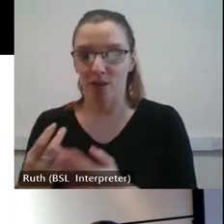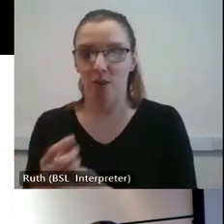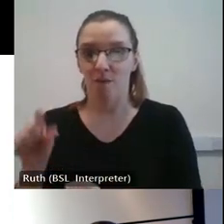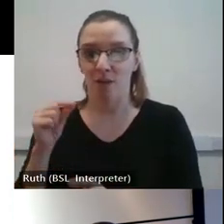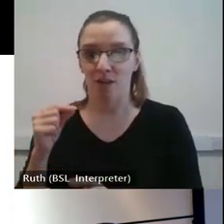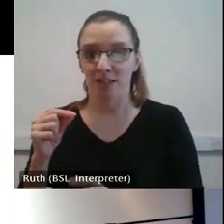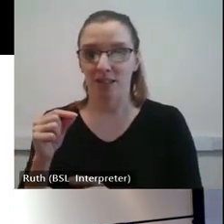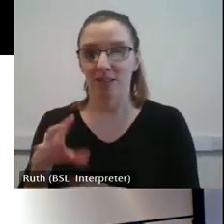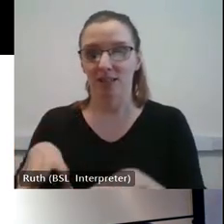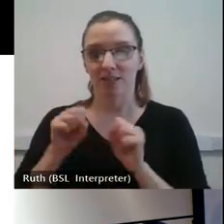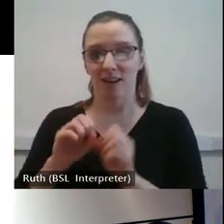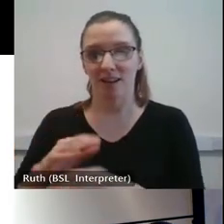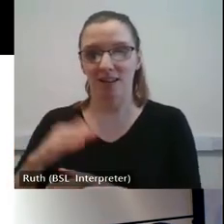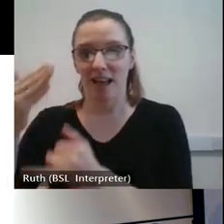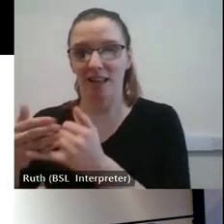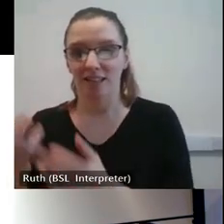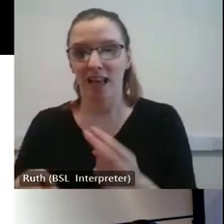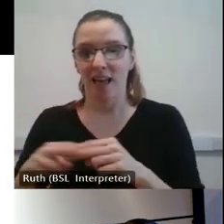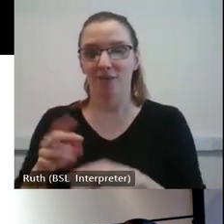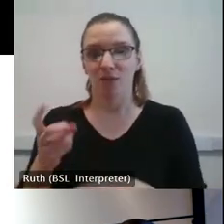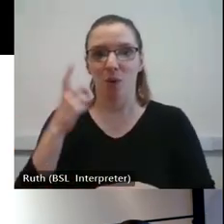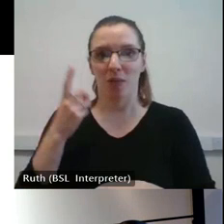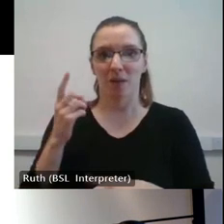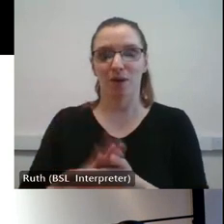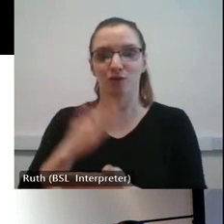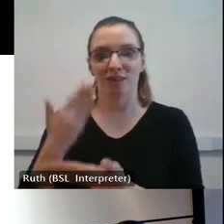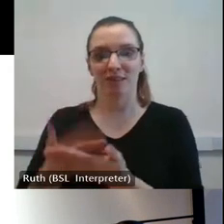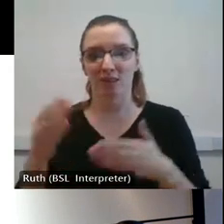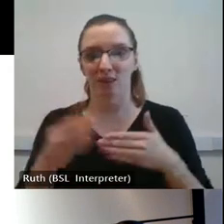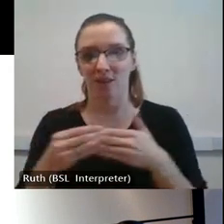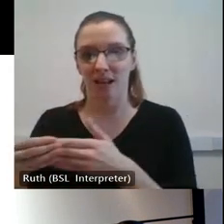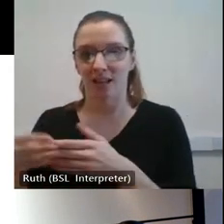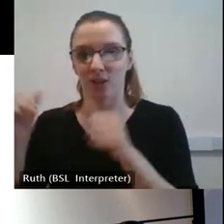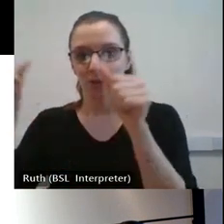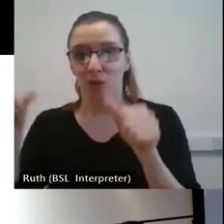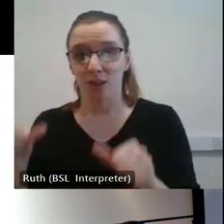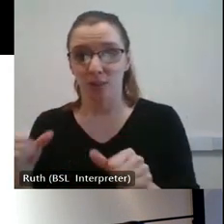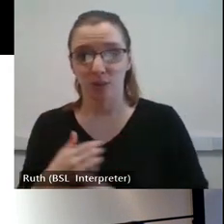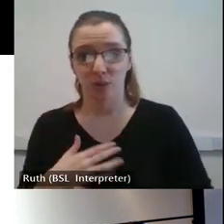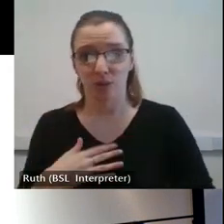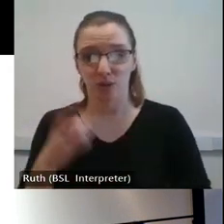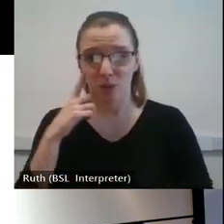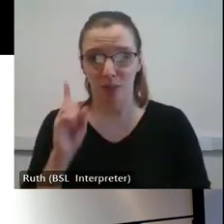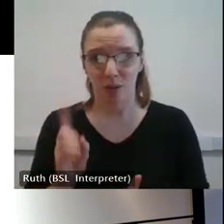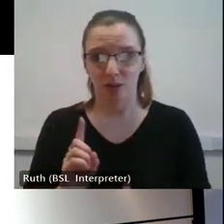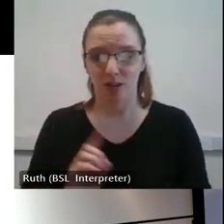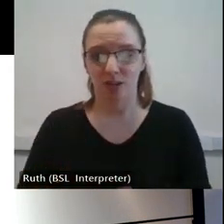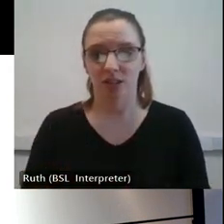about translation of guides, notice boards, etc.? Do you have an opinion on that, George?